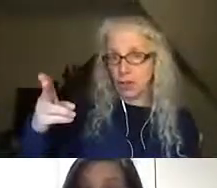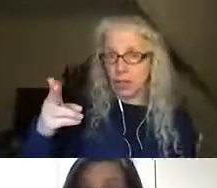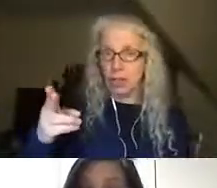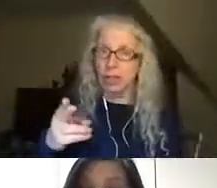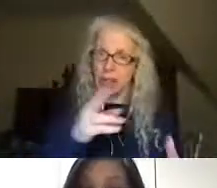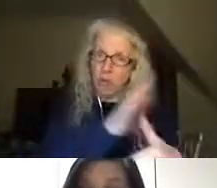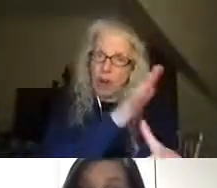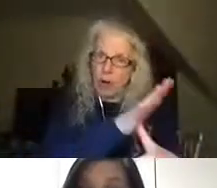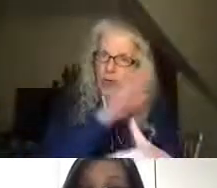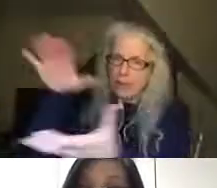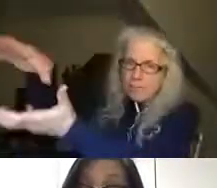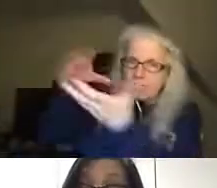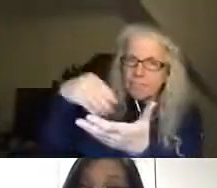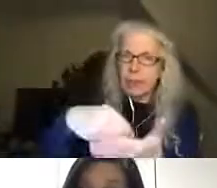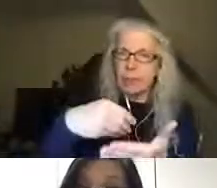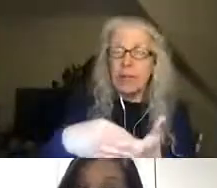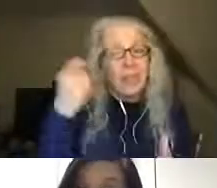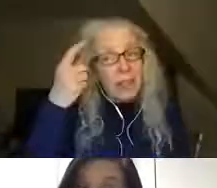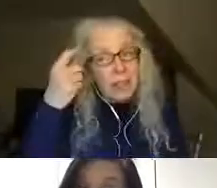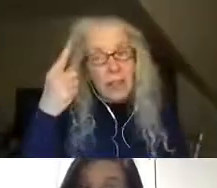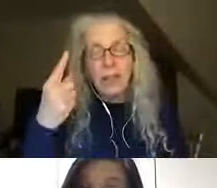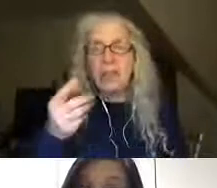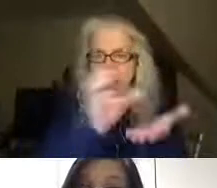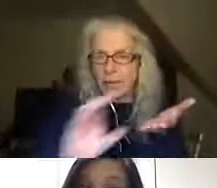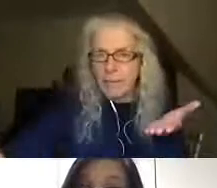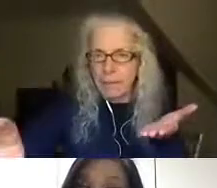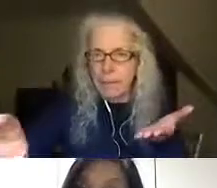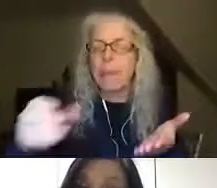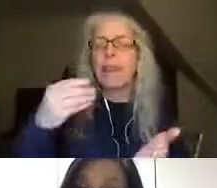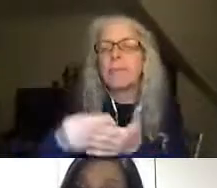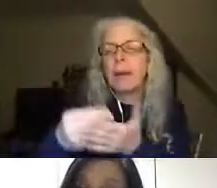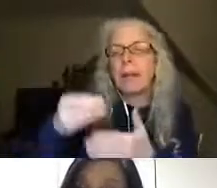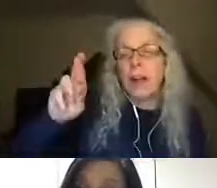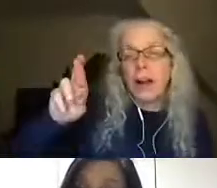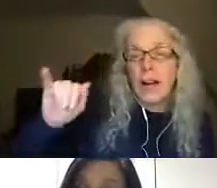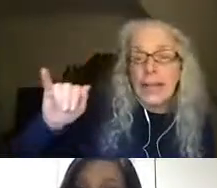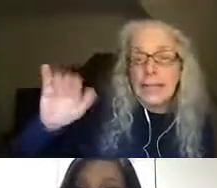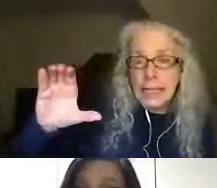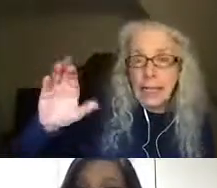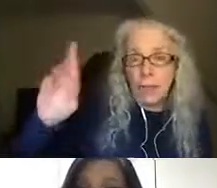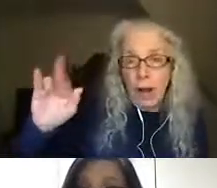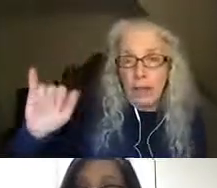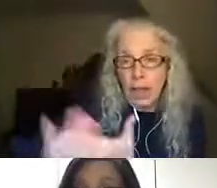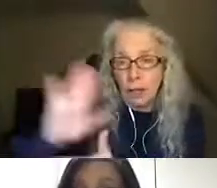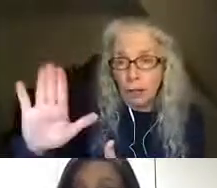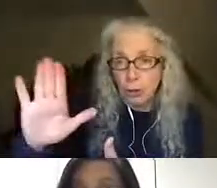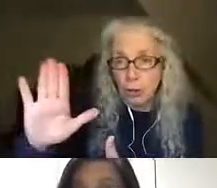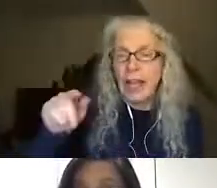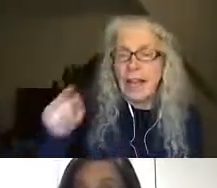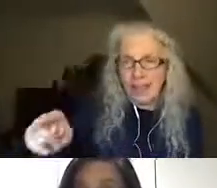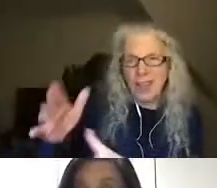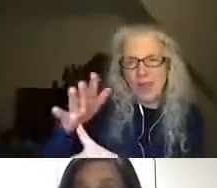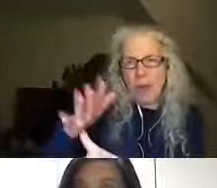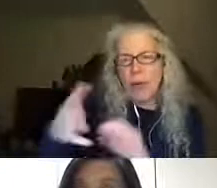recipient of this grant. However, a subaward has been given to Rhode Island College as they are our primary collaborator